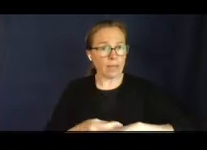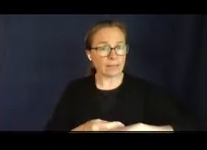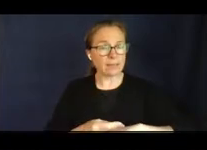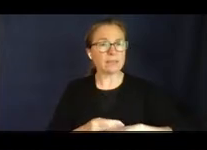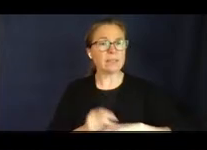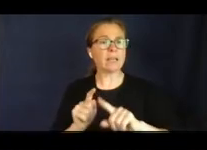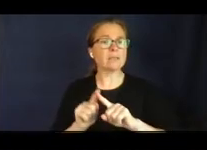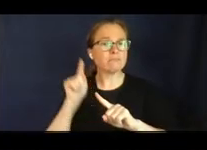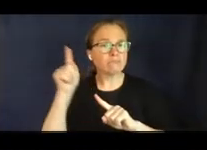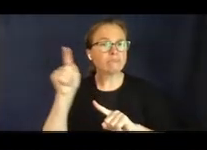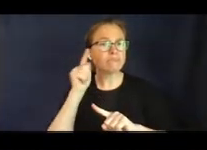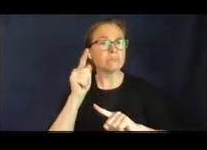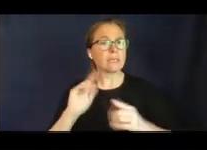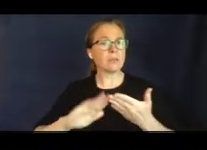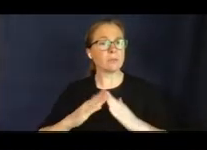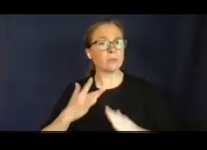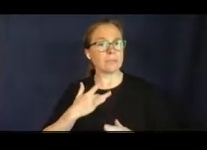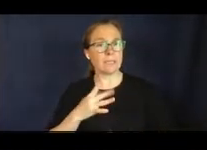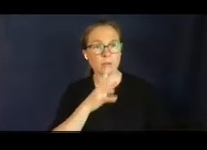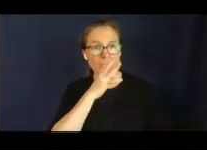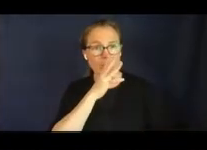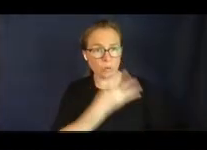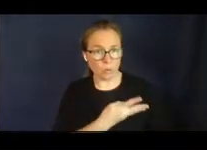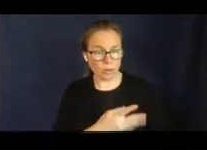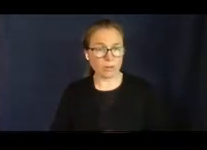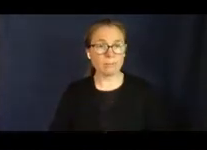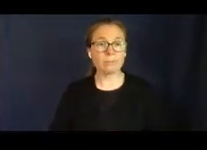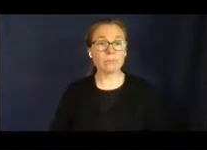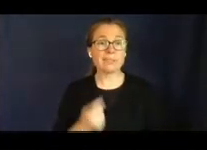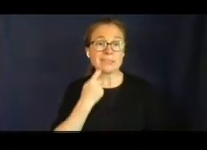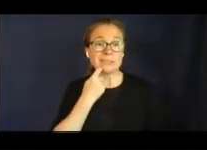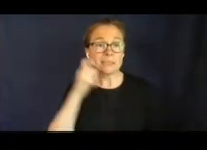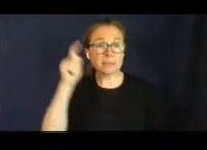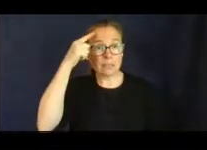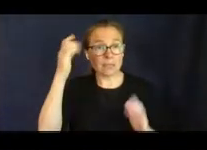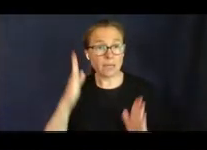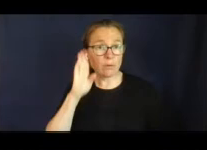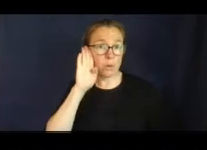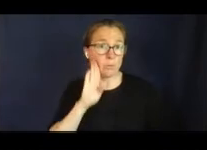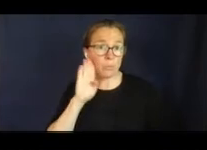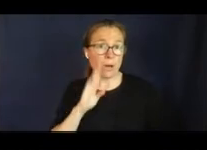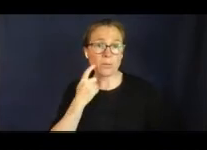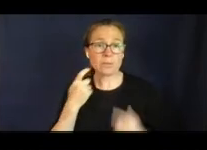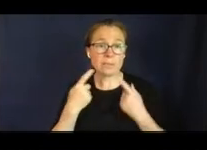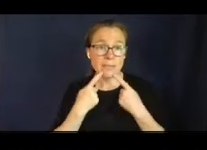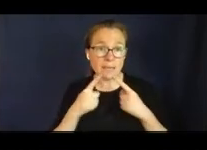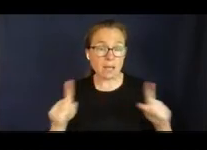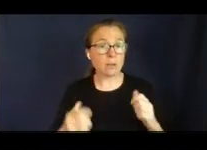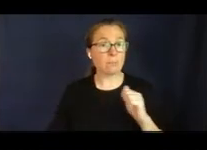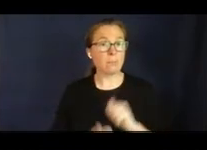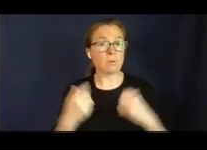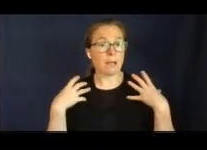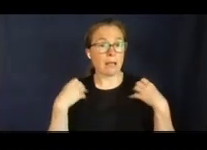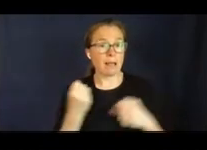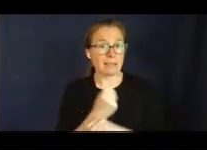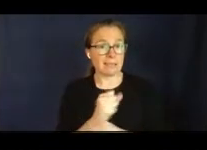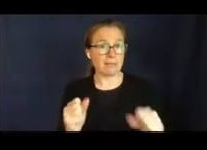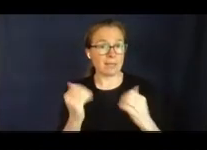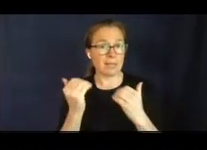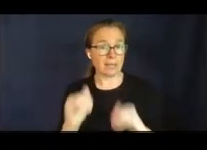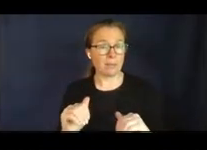Now, just today, Governor Brown announced that most health and safety restrictions will be lifted on June 30, or